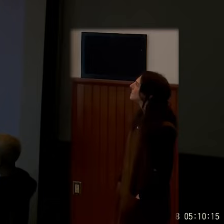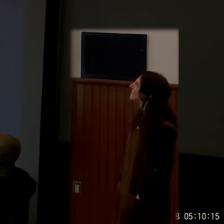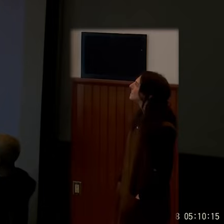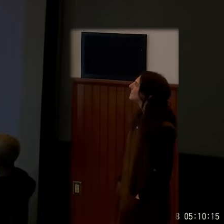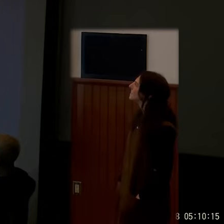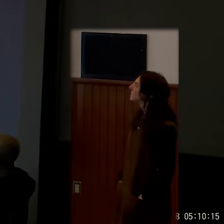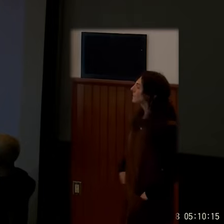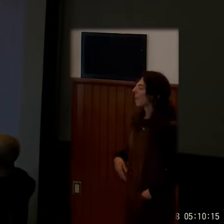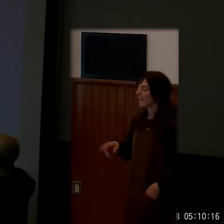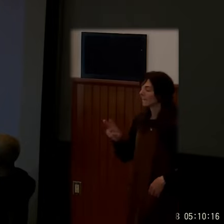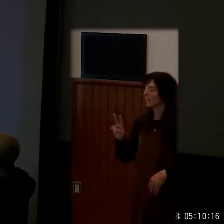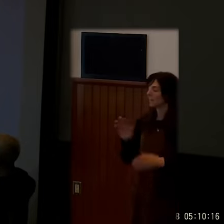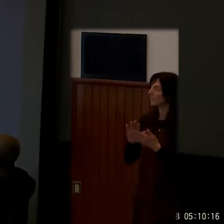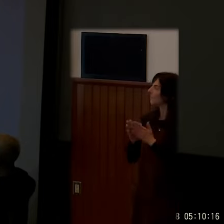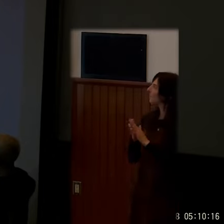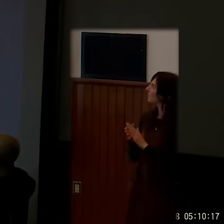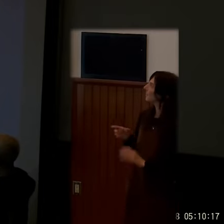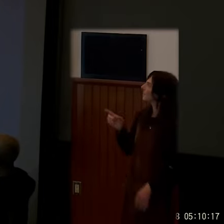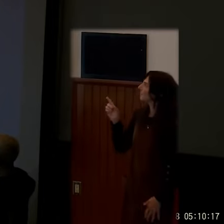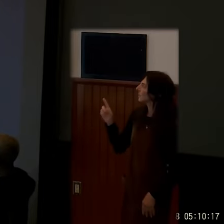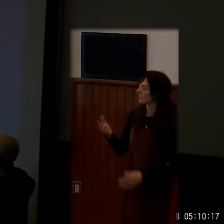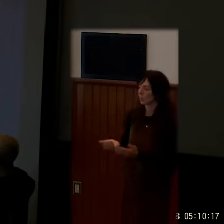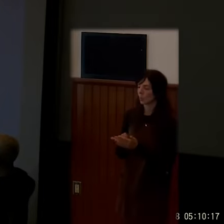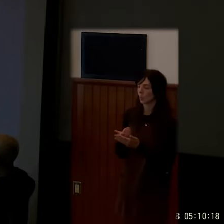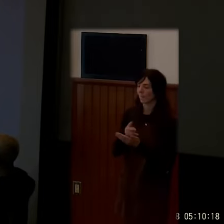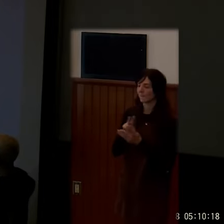Becoming. Uki the virus is born.